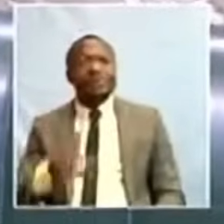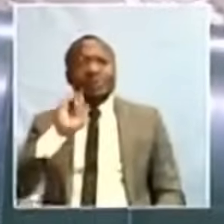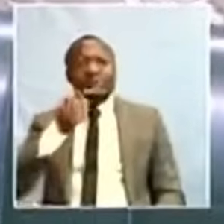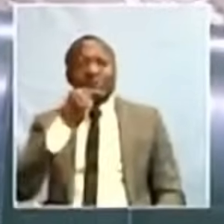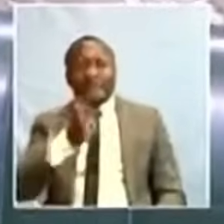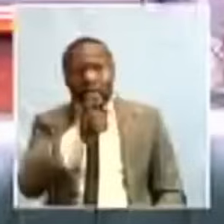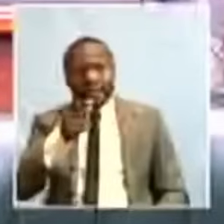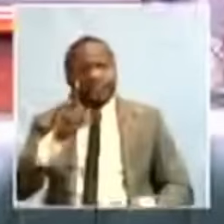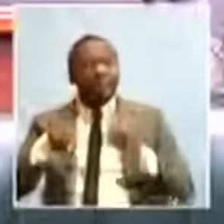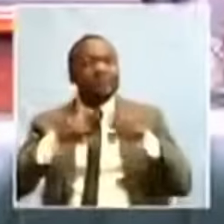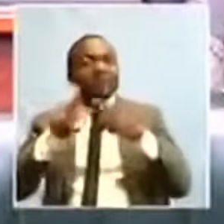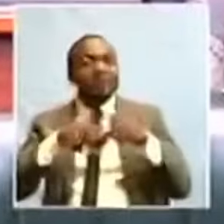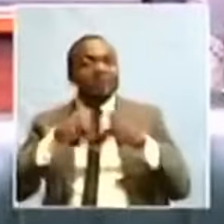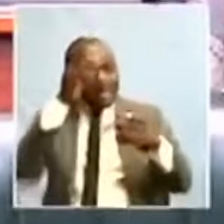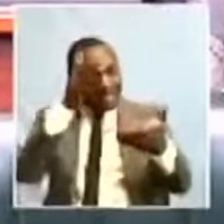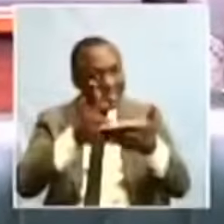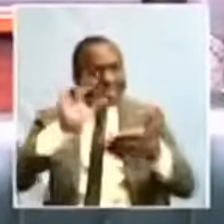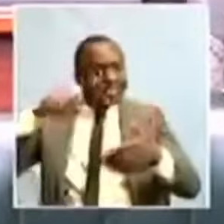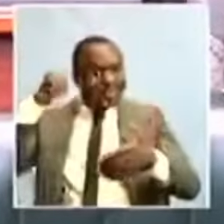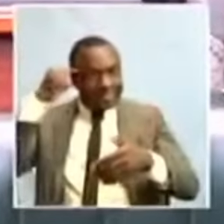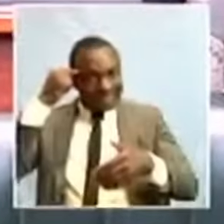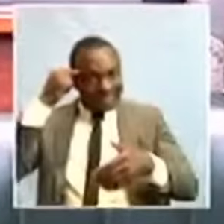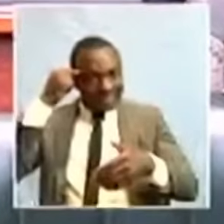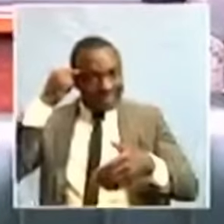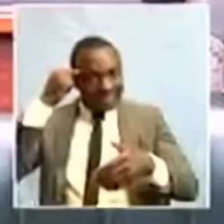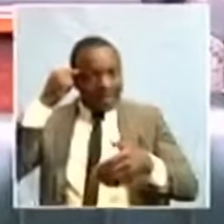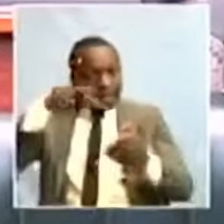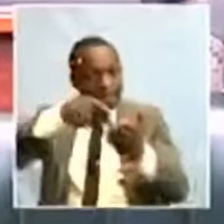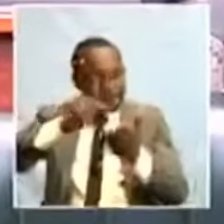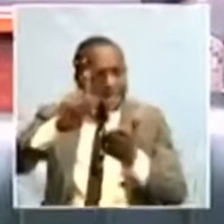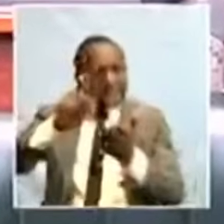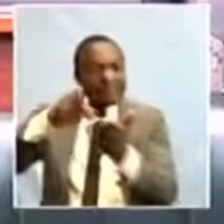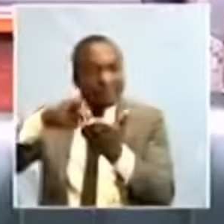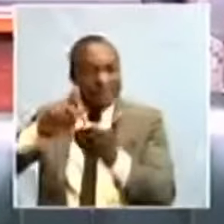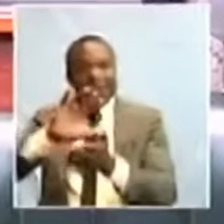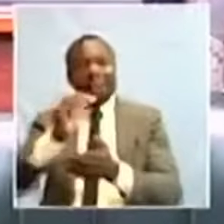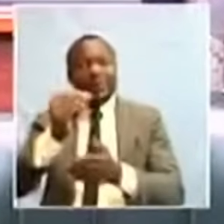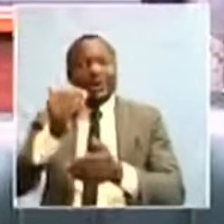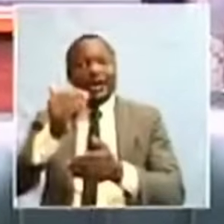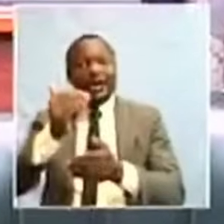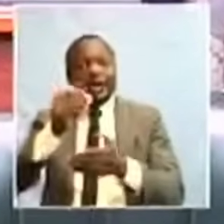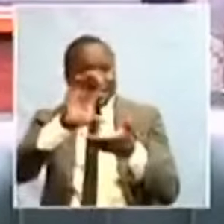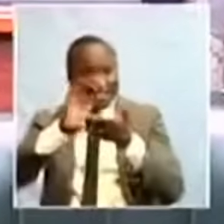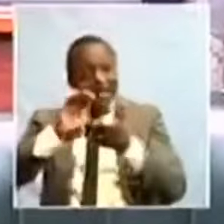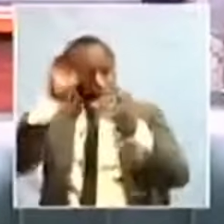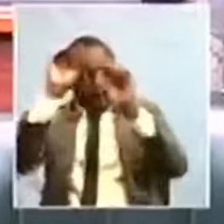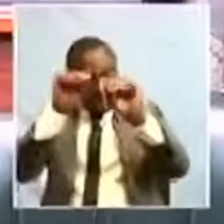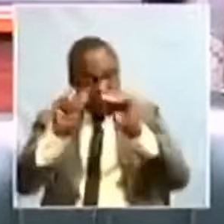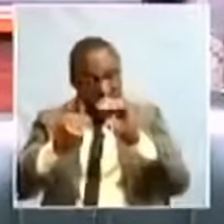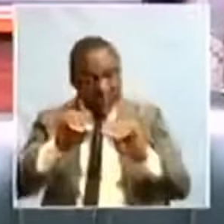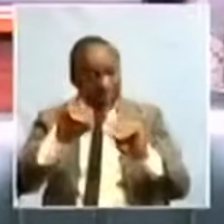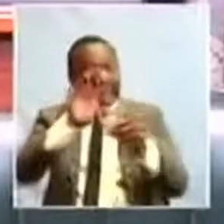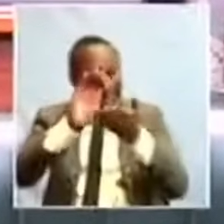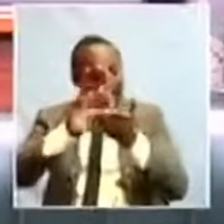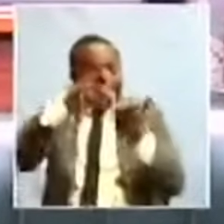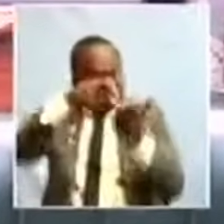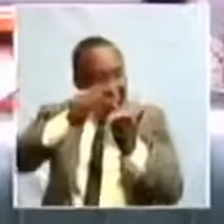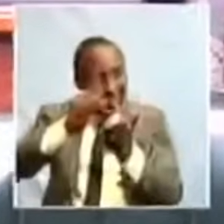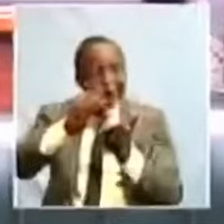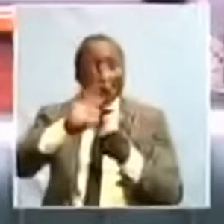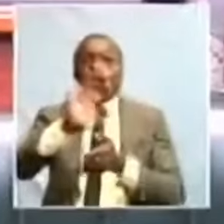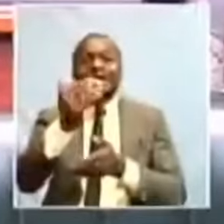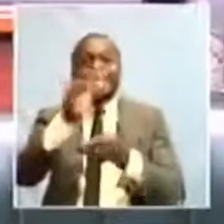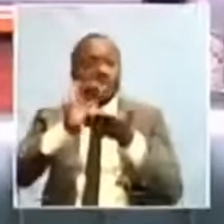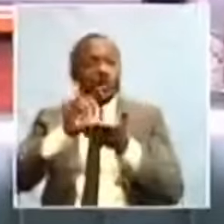tell the people that this government is paying off the debt, restructured the debt, paying the debt which